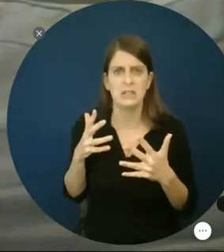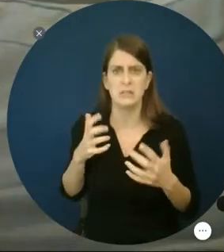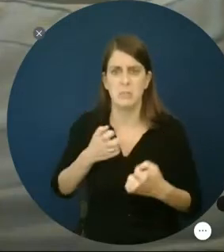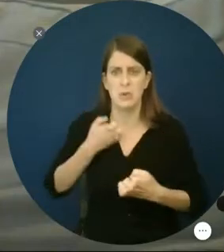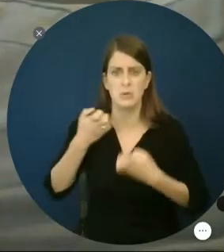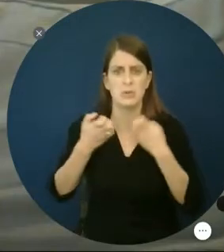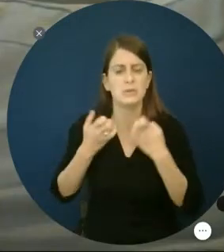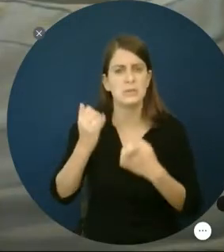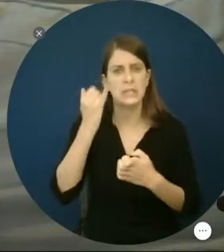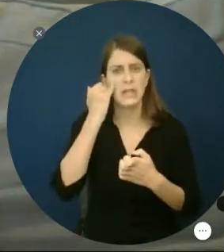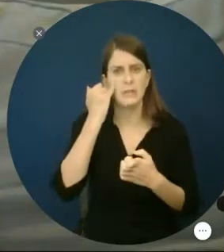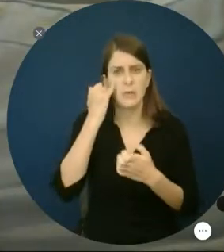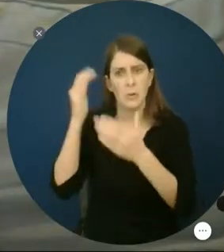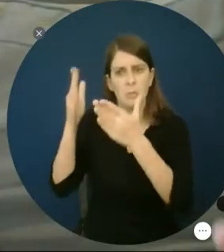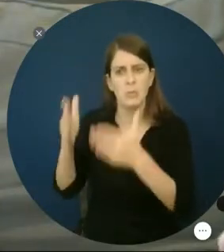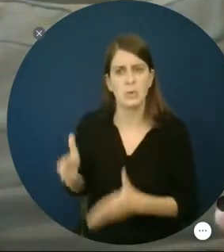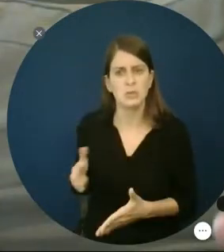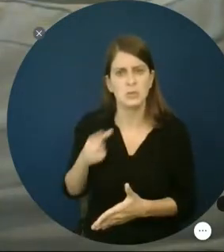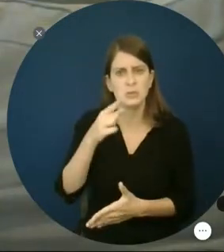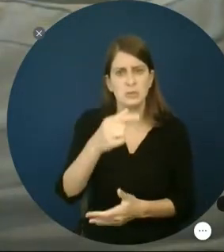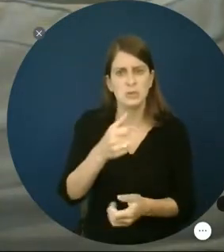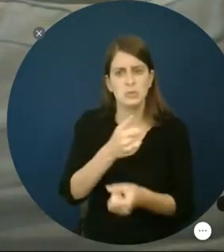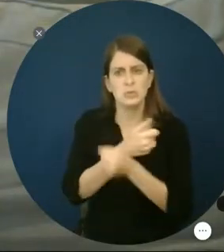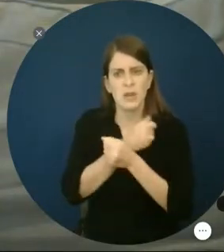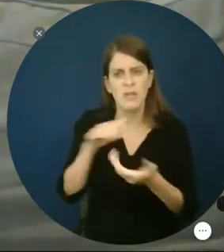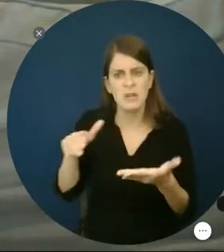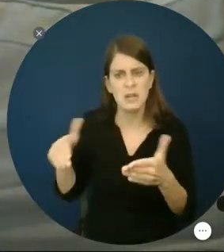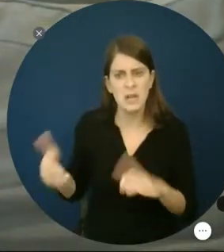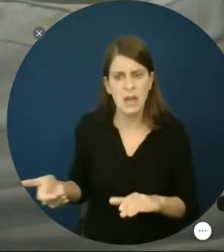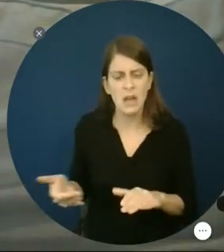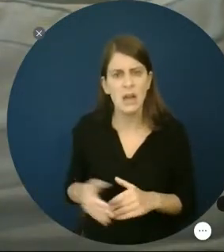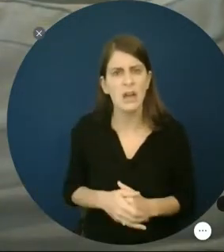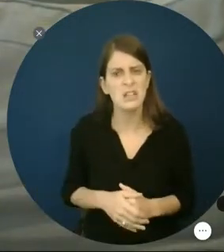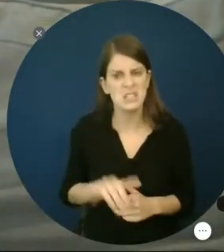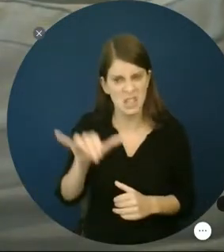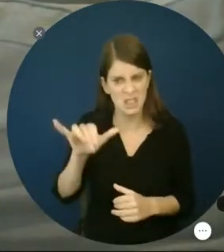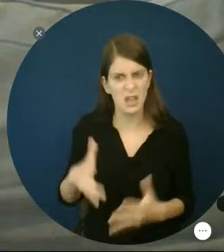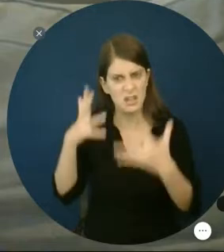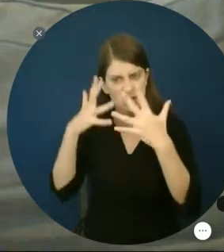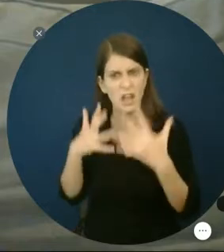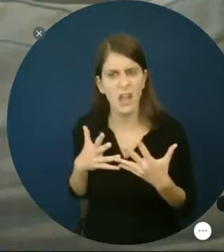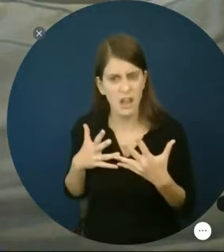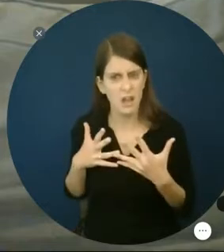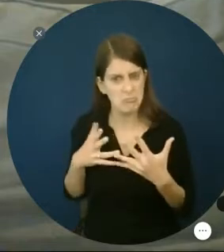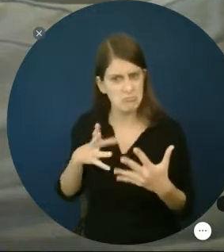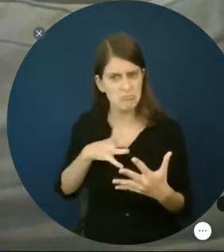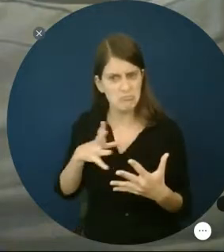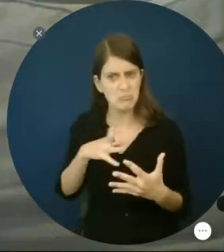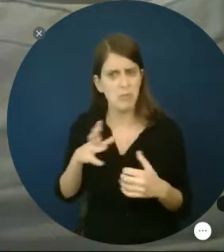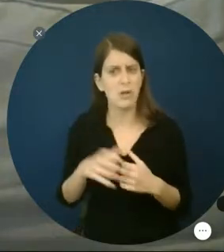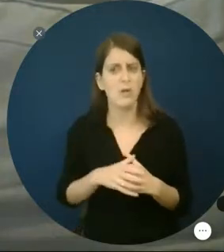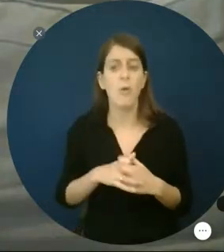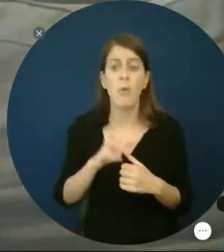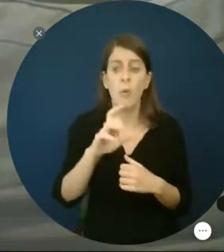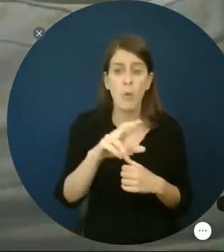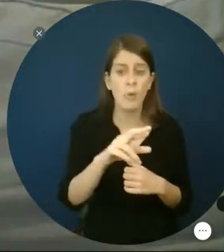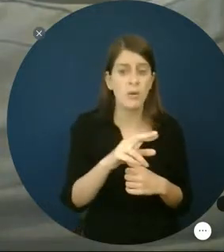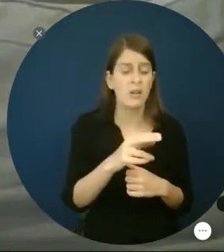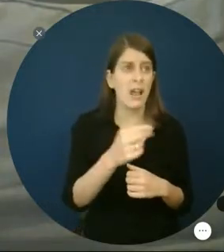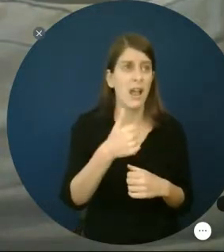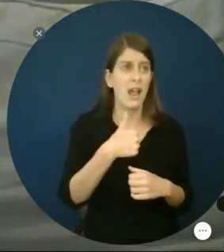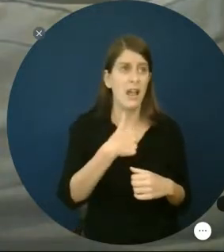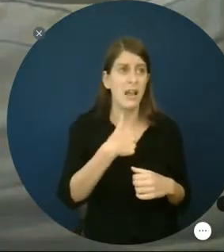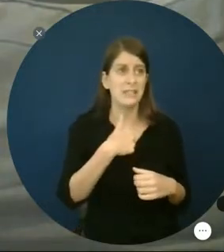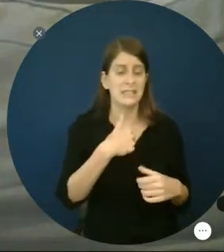If you lose something or someone that you love, If something is really disappointing, you